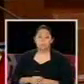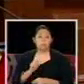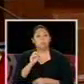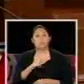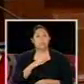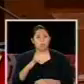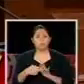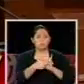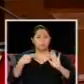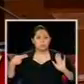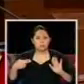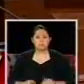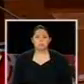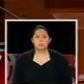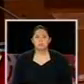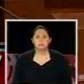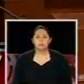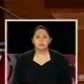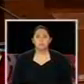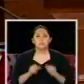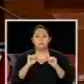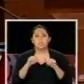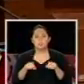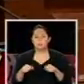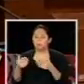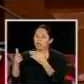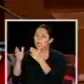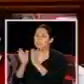right, mark it. May we request that the two newspaper clippings